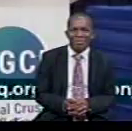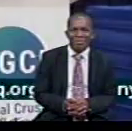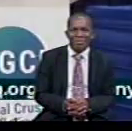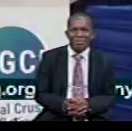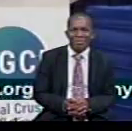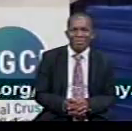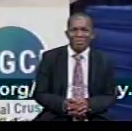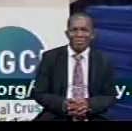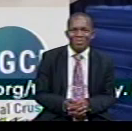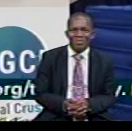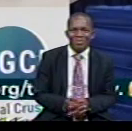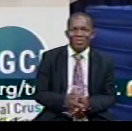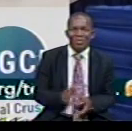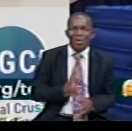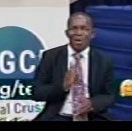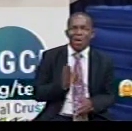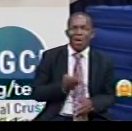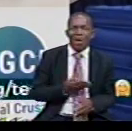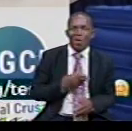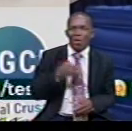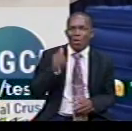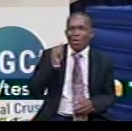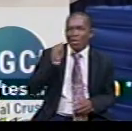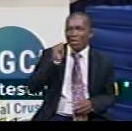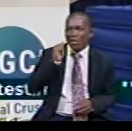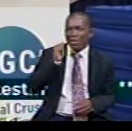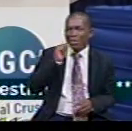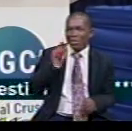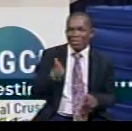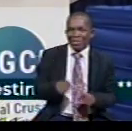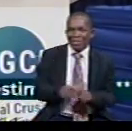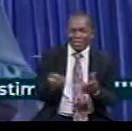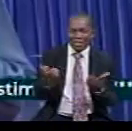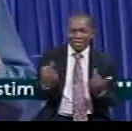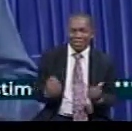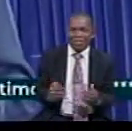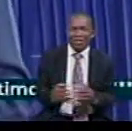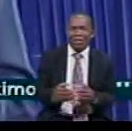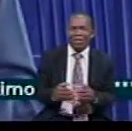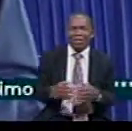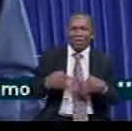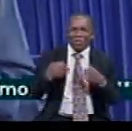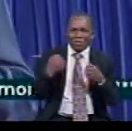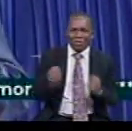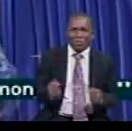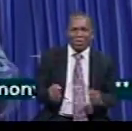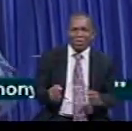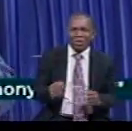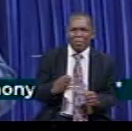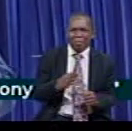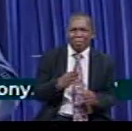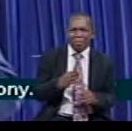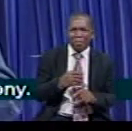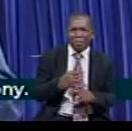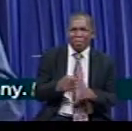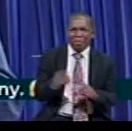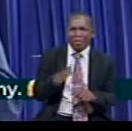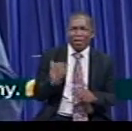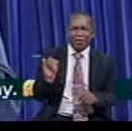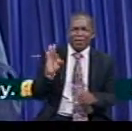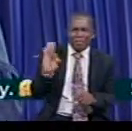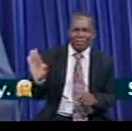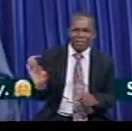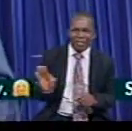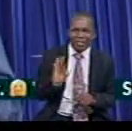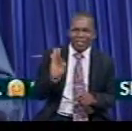Our sister came here strong, but by Friday she was paralyzed and she has